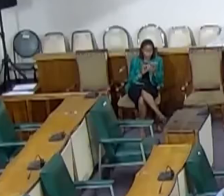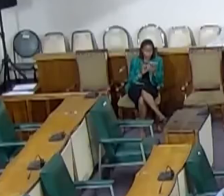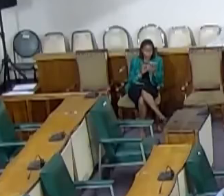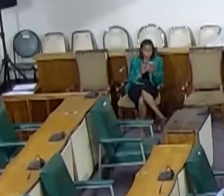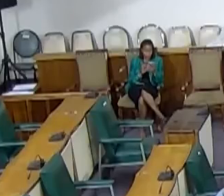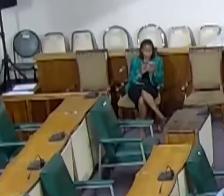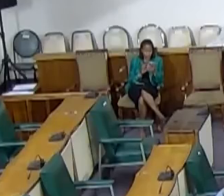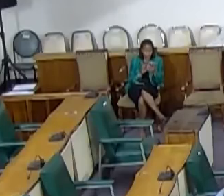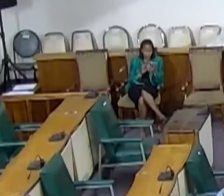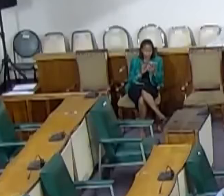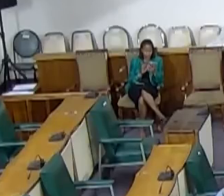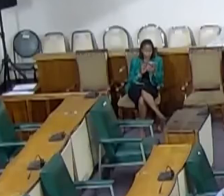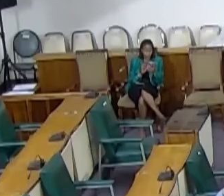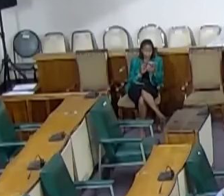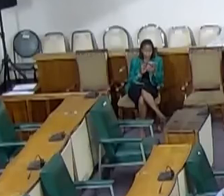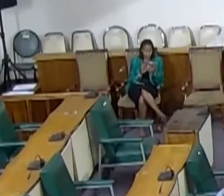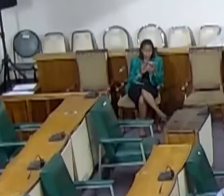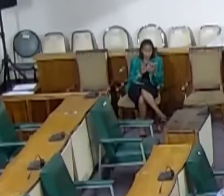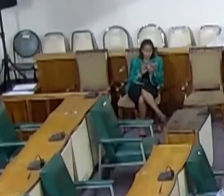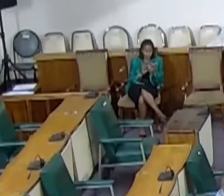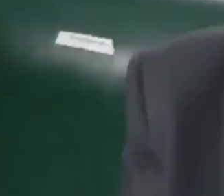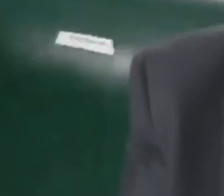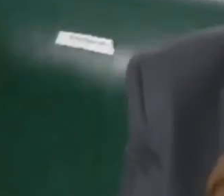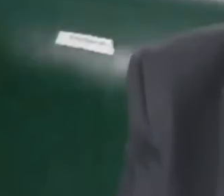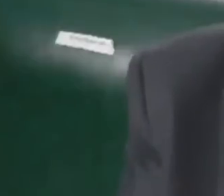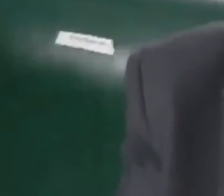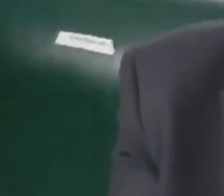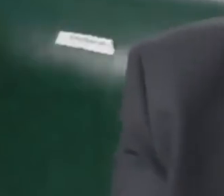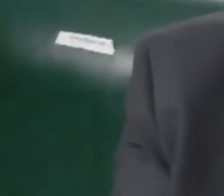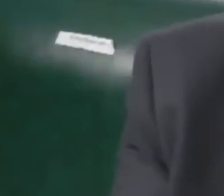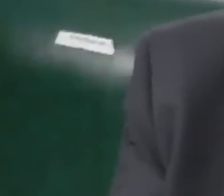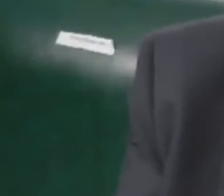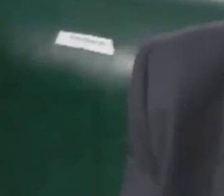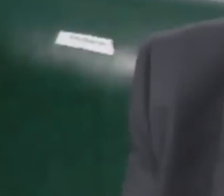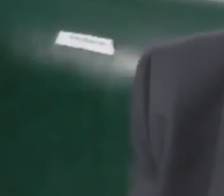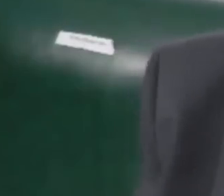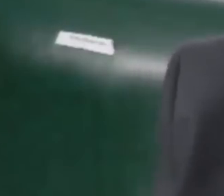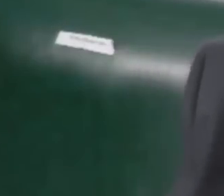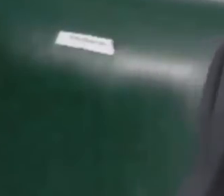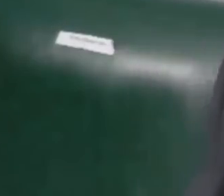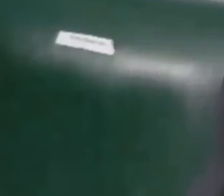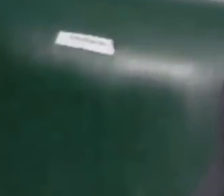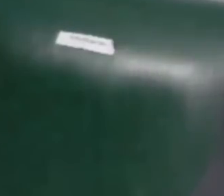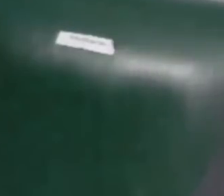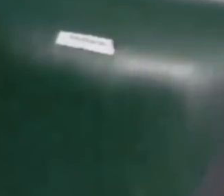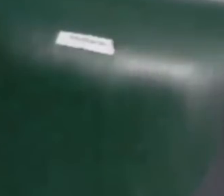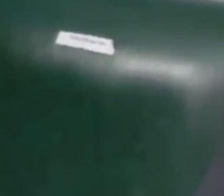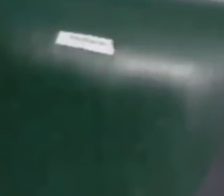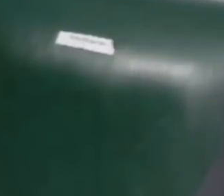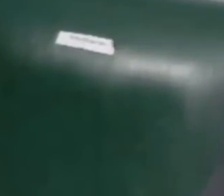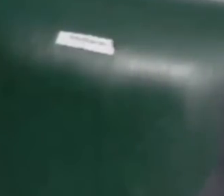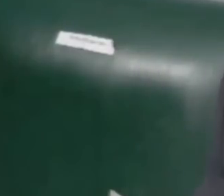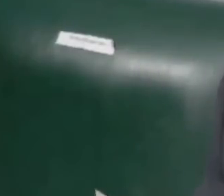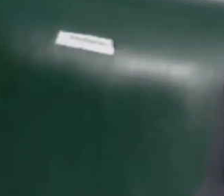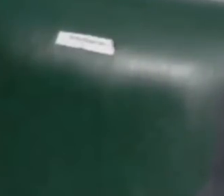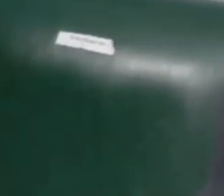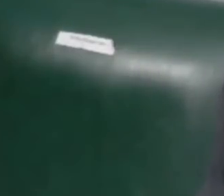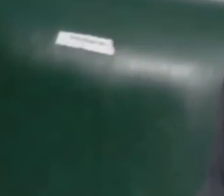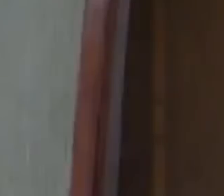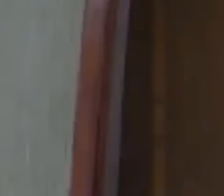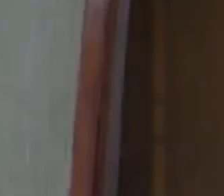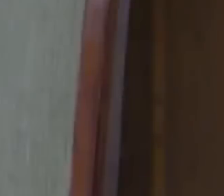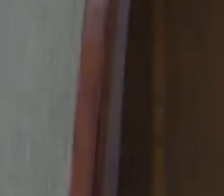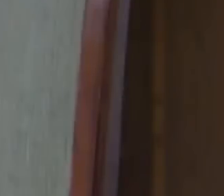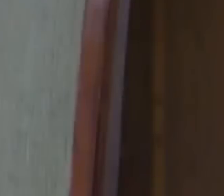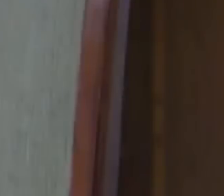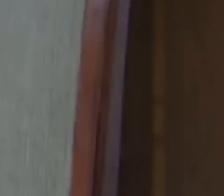What is his guidance? We're still having that discourse, so we have not concluded as yet. Well, we may have to go